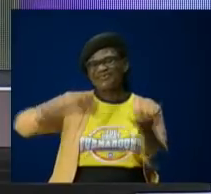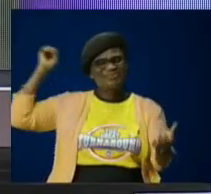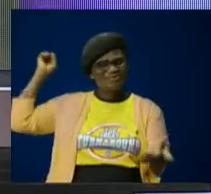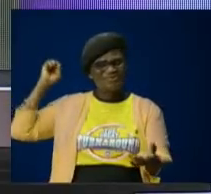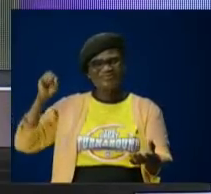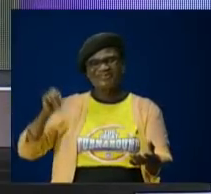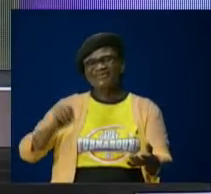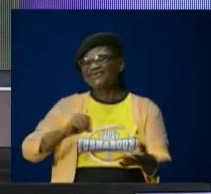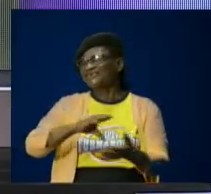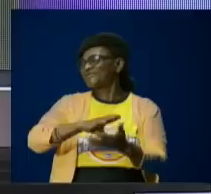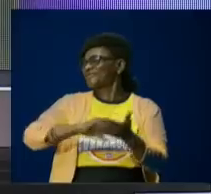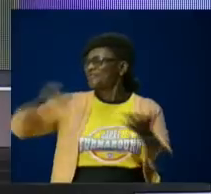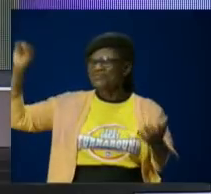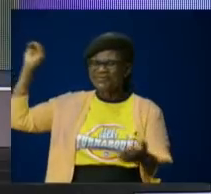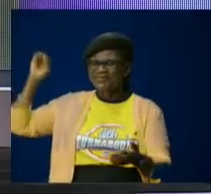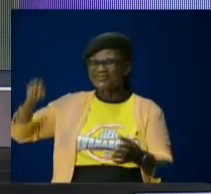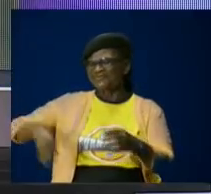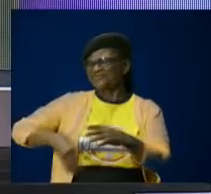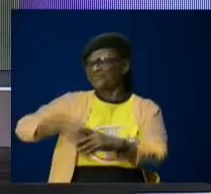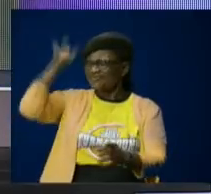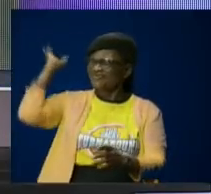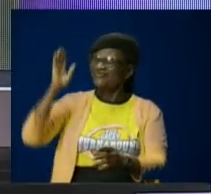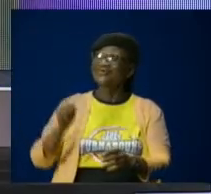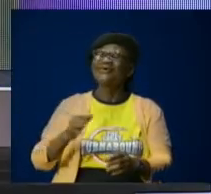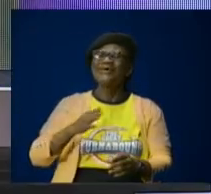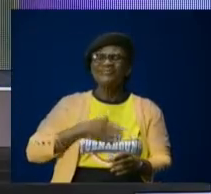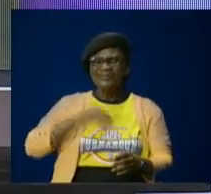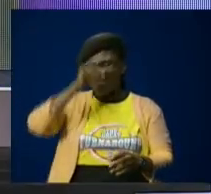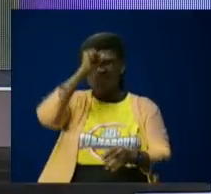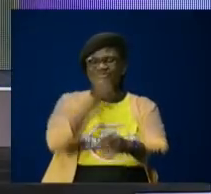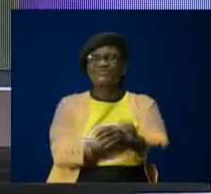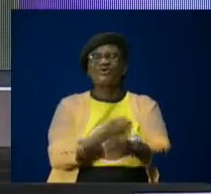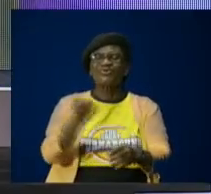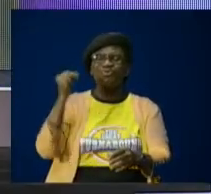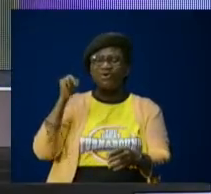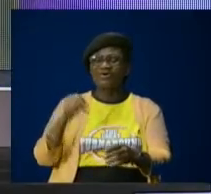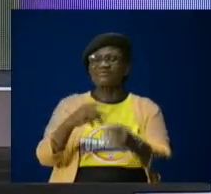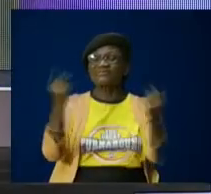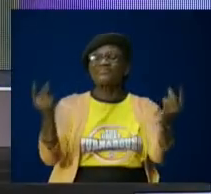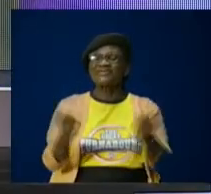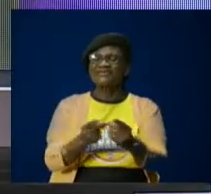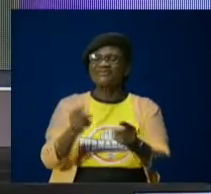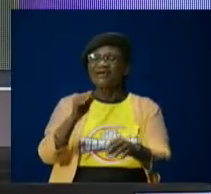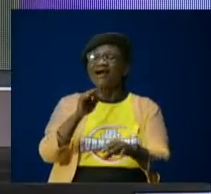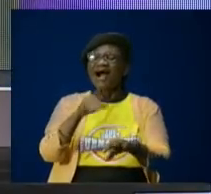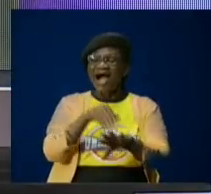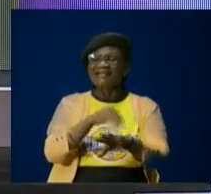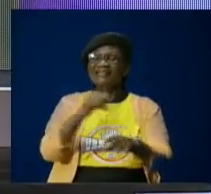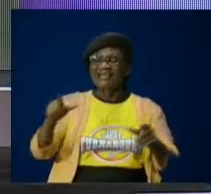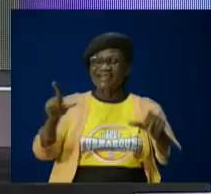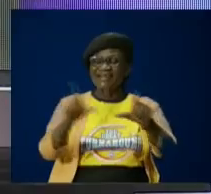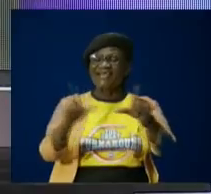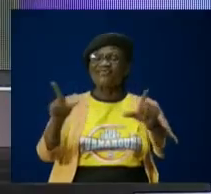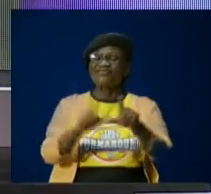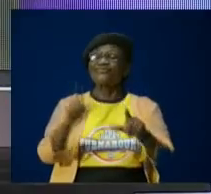And my son was placed at a level where nobody could bother him again.